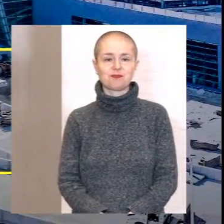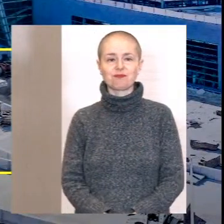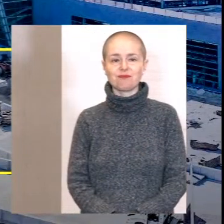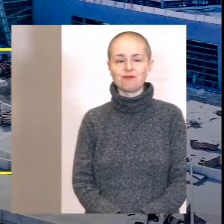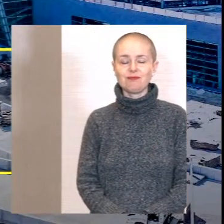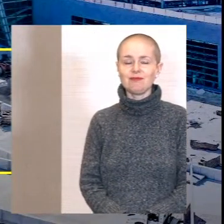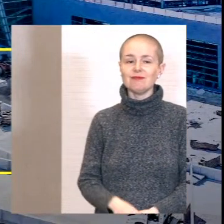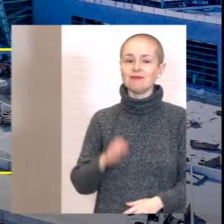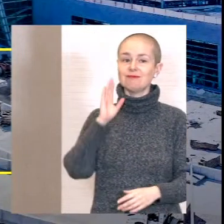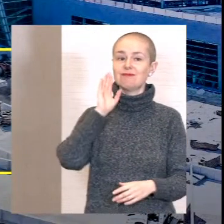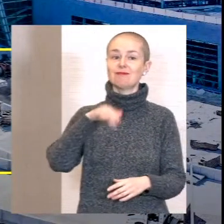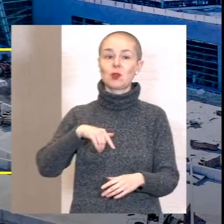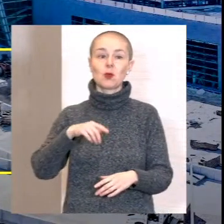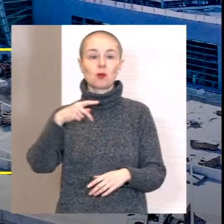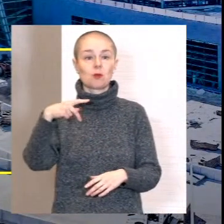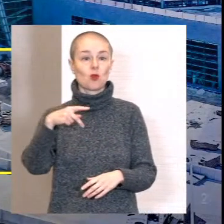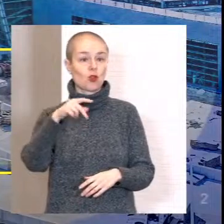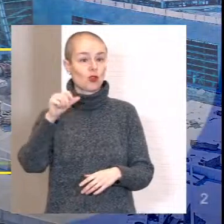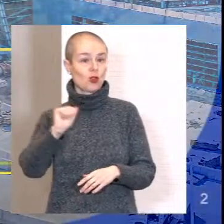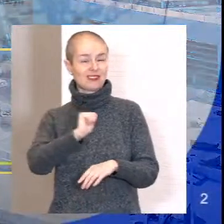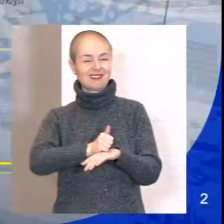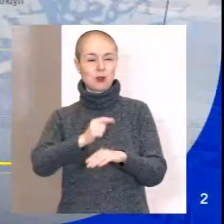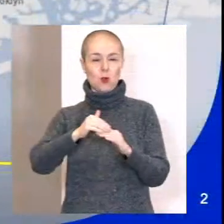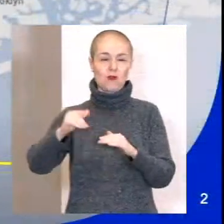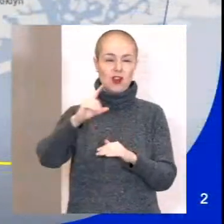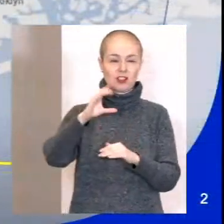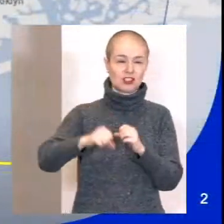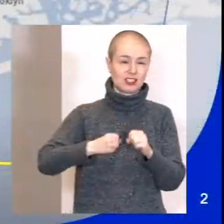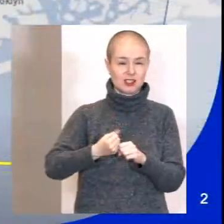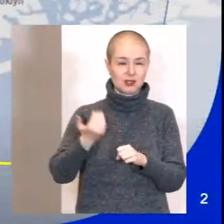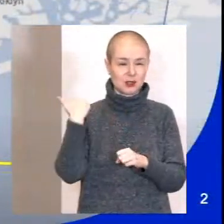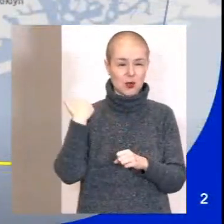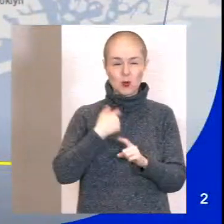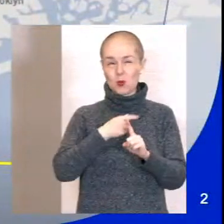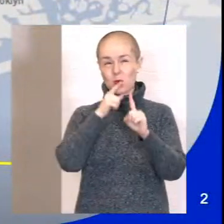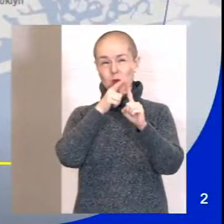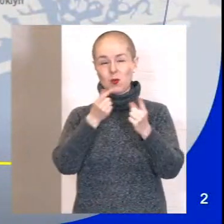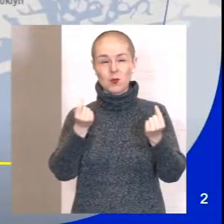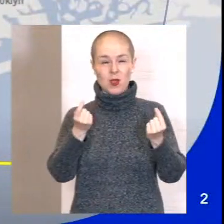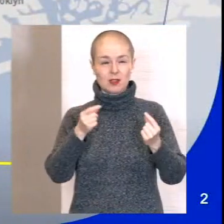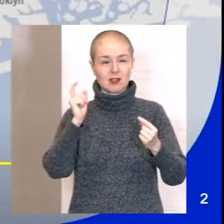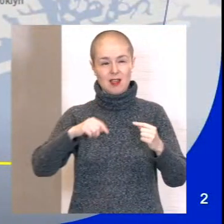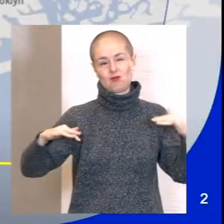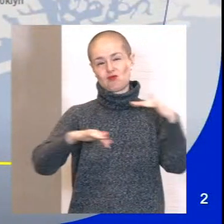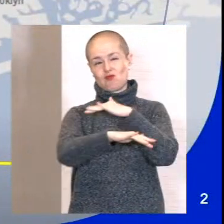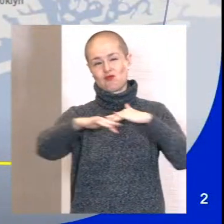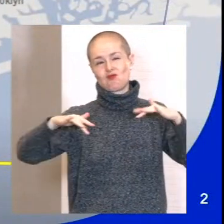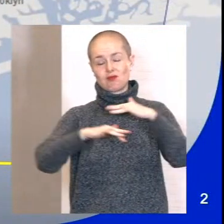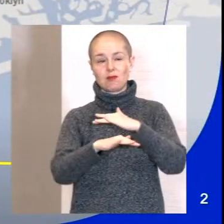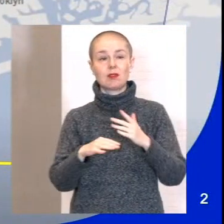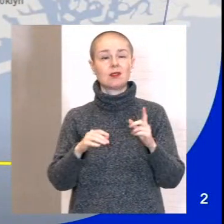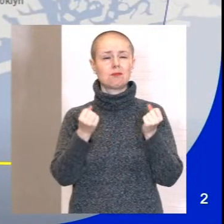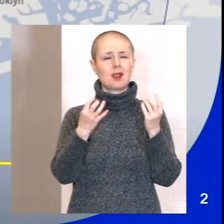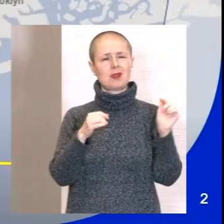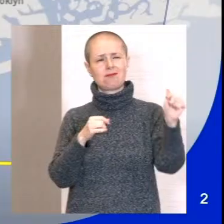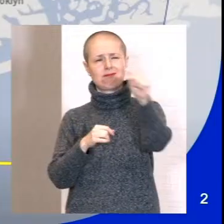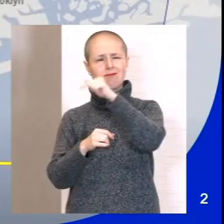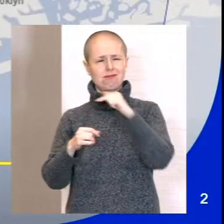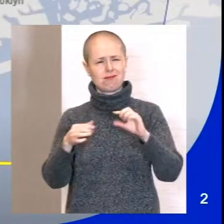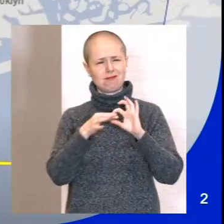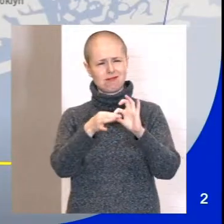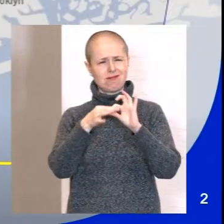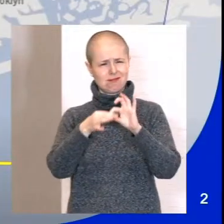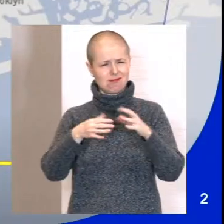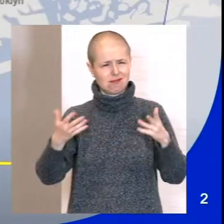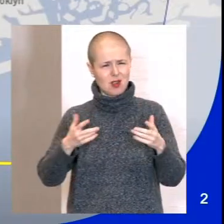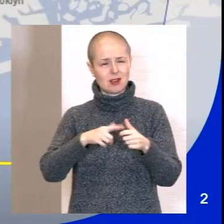Port Authority's mission is to keep the region moving. With a broad array of assets across the region, from airports to seaports,